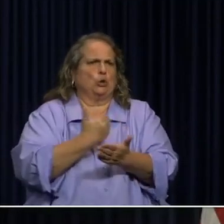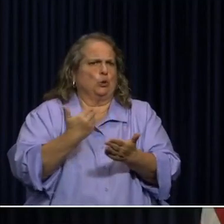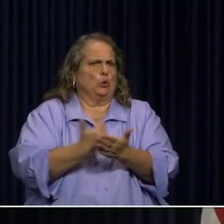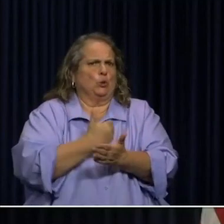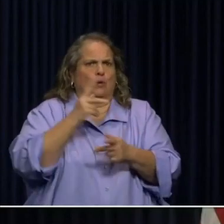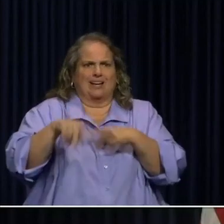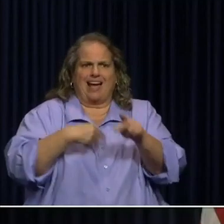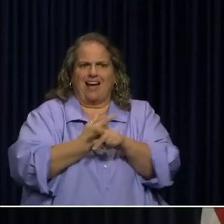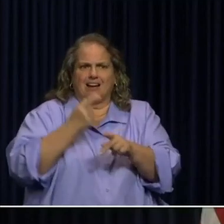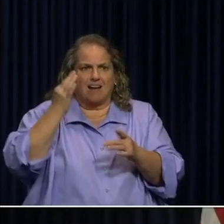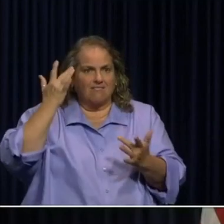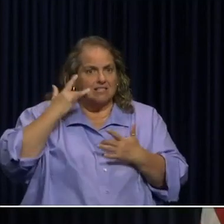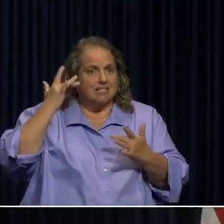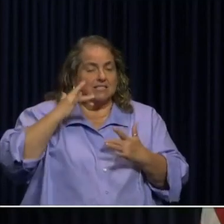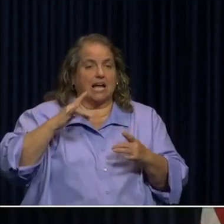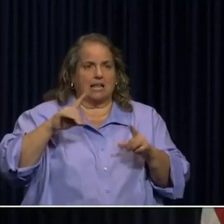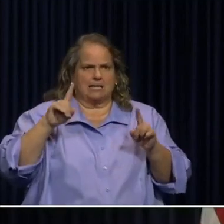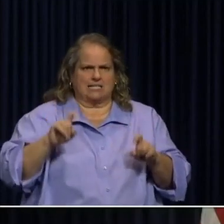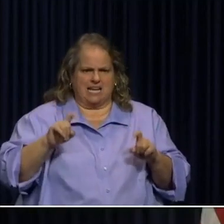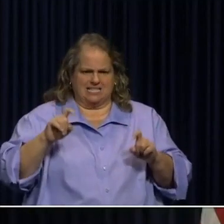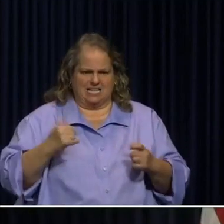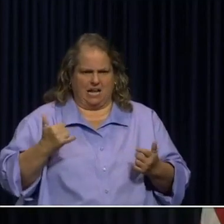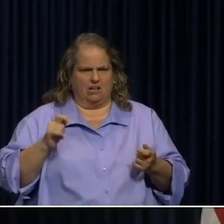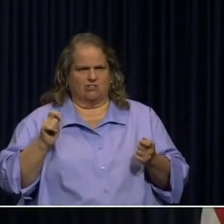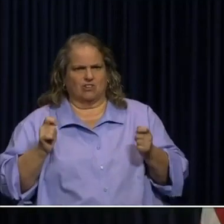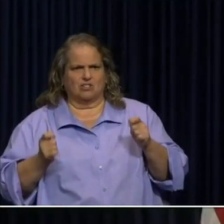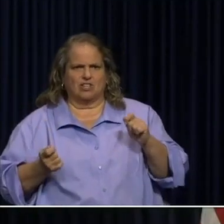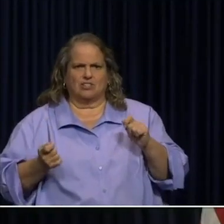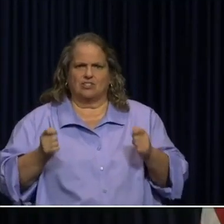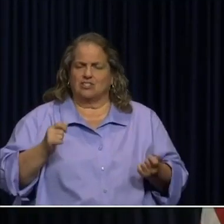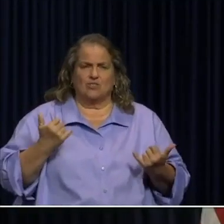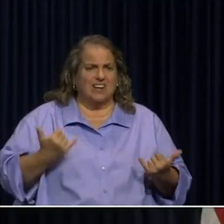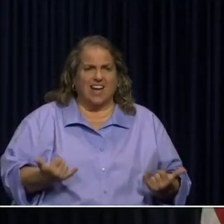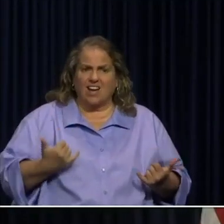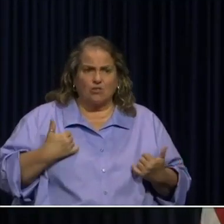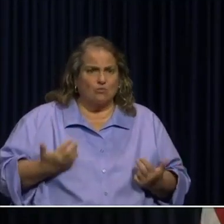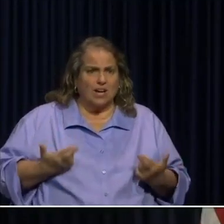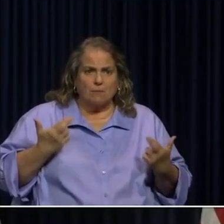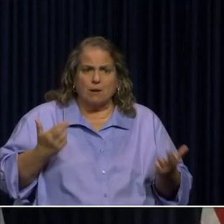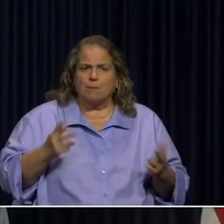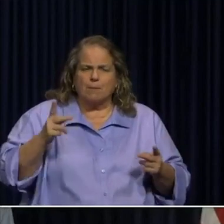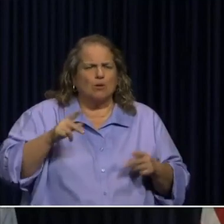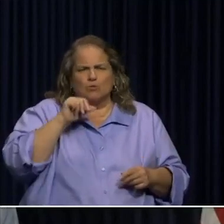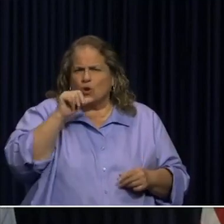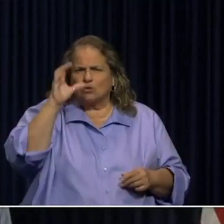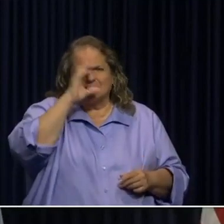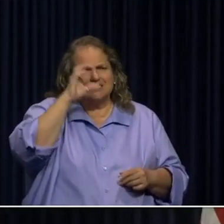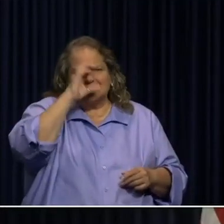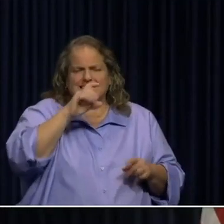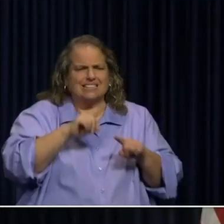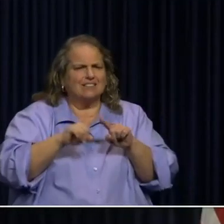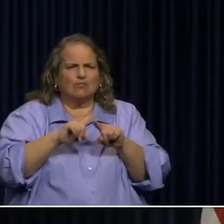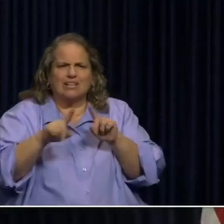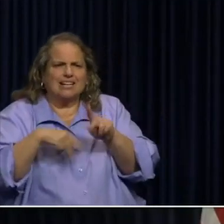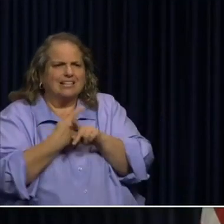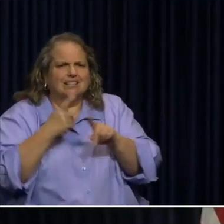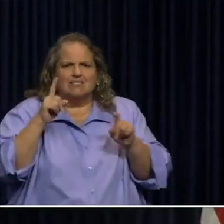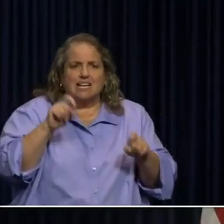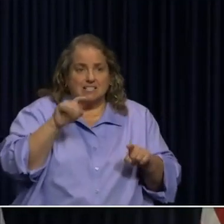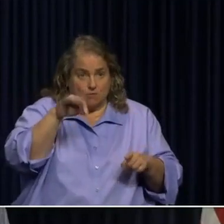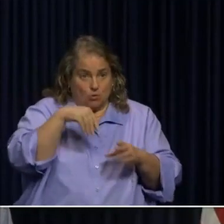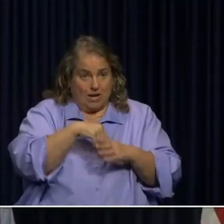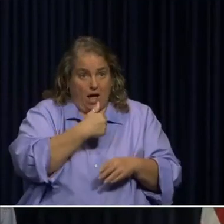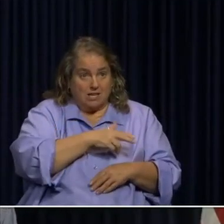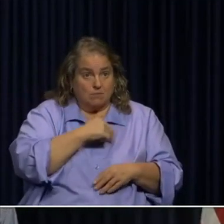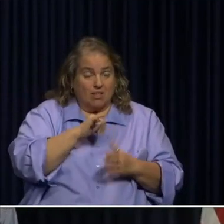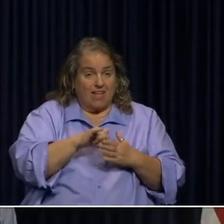those tests are still evolving. And so right now, I would really strongly recommend people don't go seek those things out. And if you're in a hospital that has